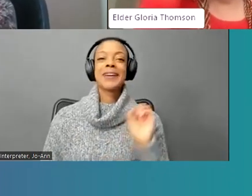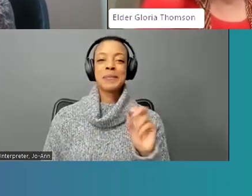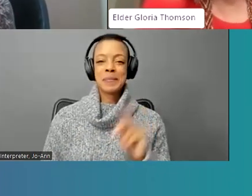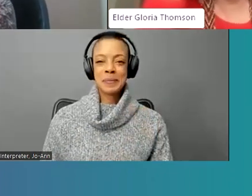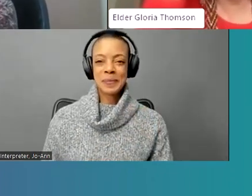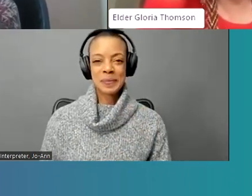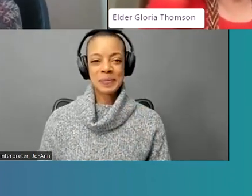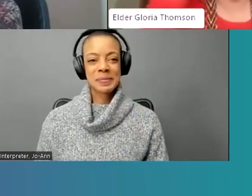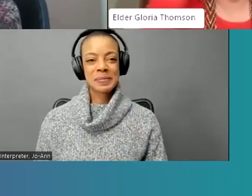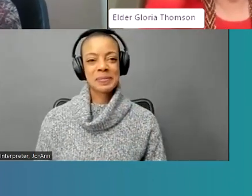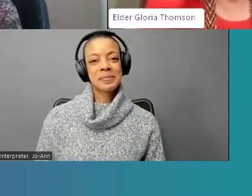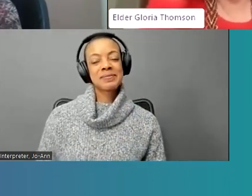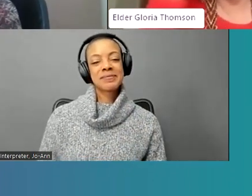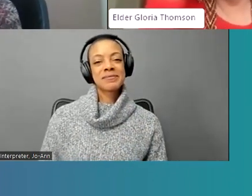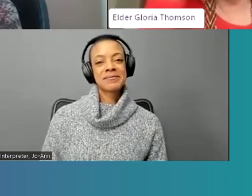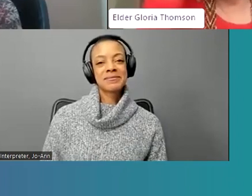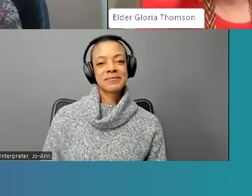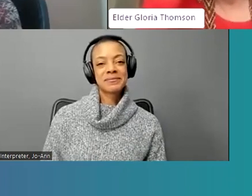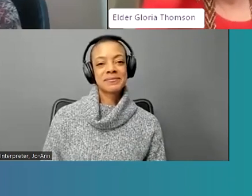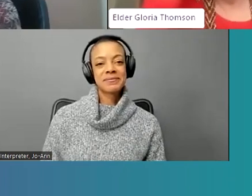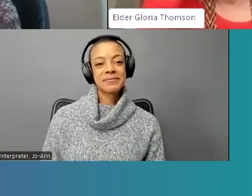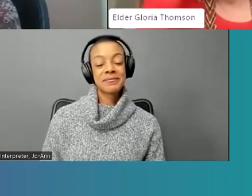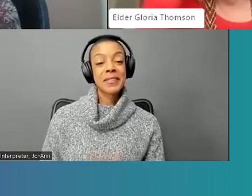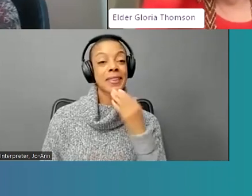I thought you heard me say, yeah. Thank you, Norma.